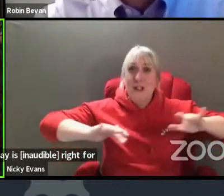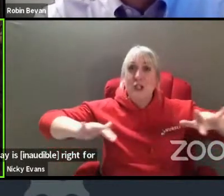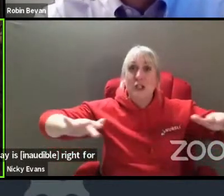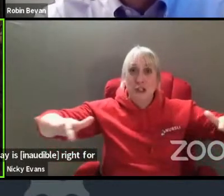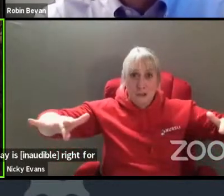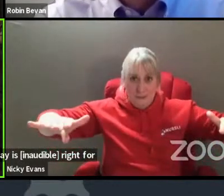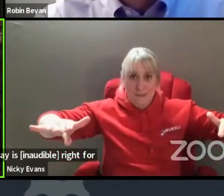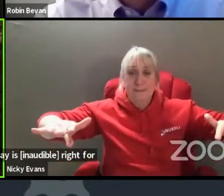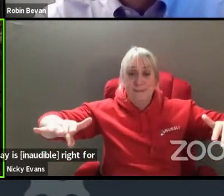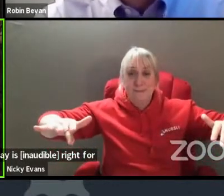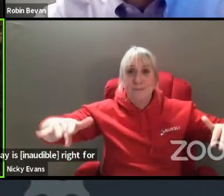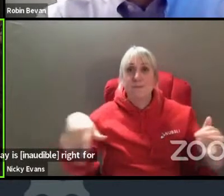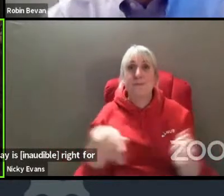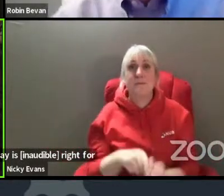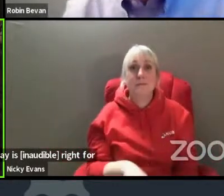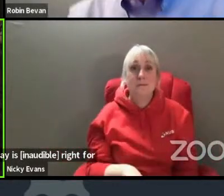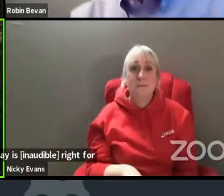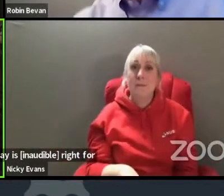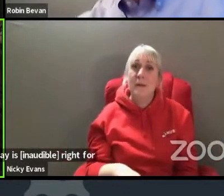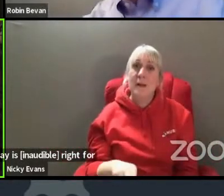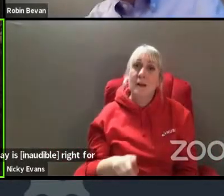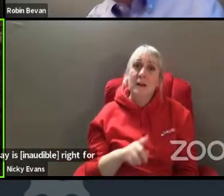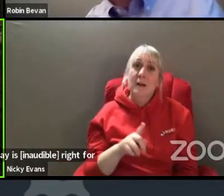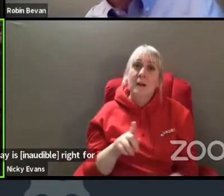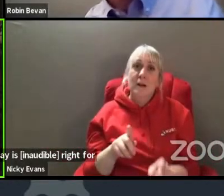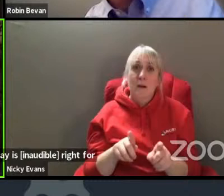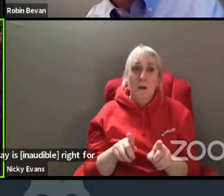there should not be in-person staff